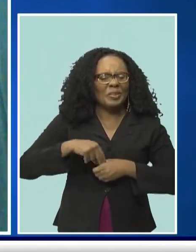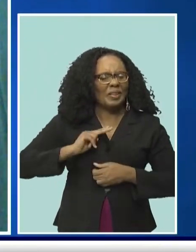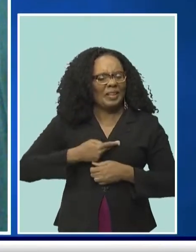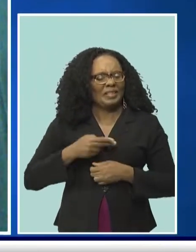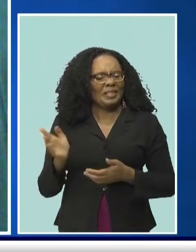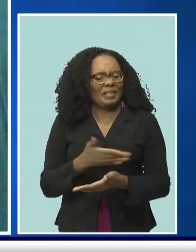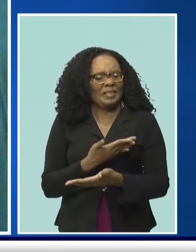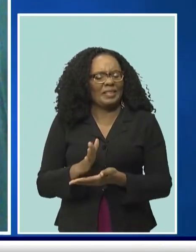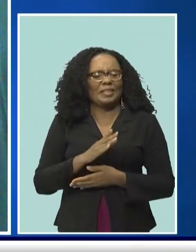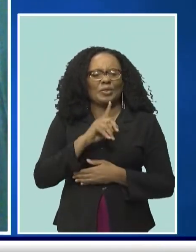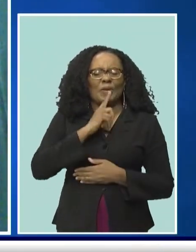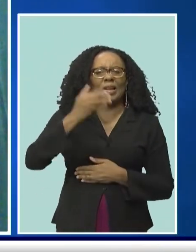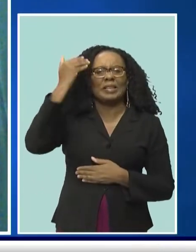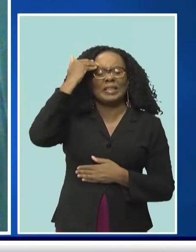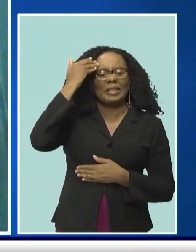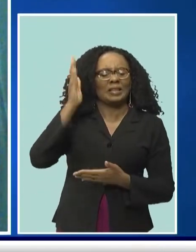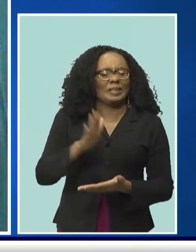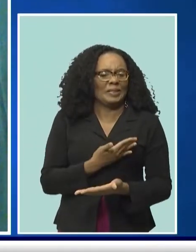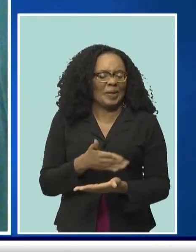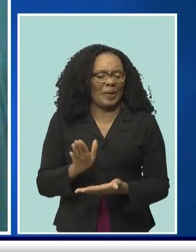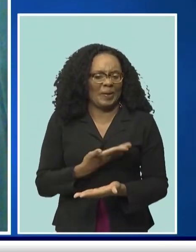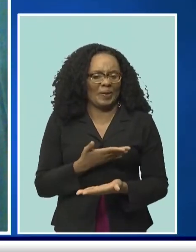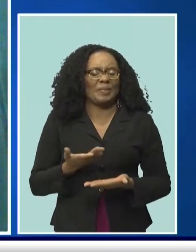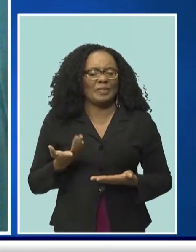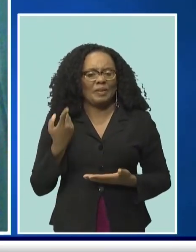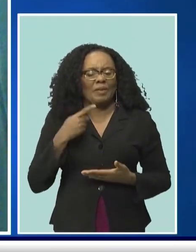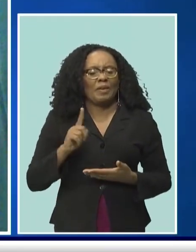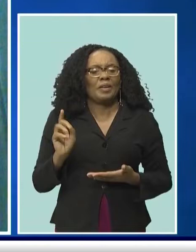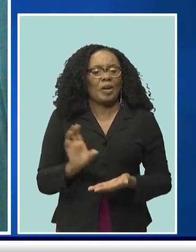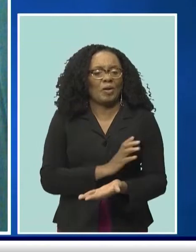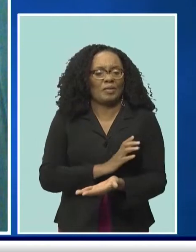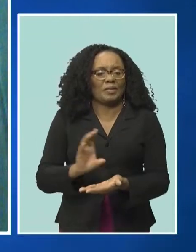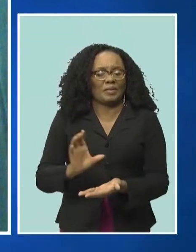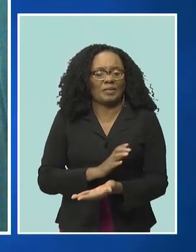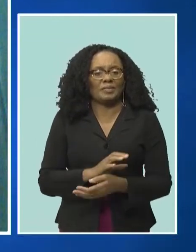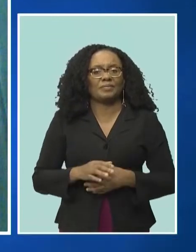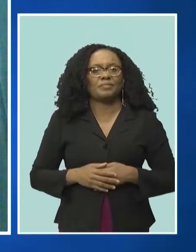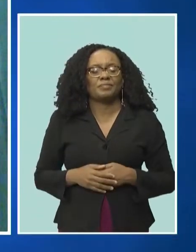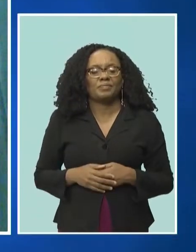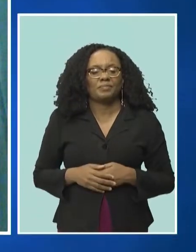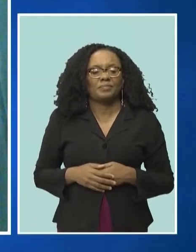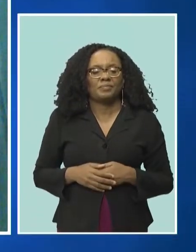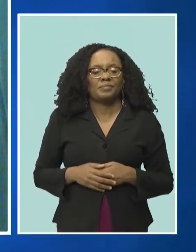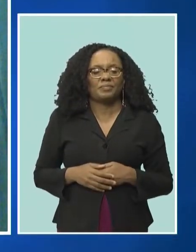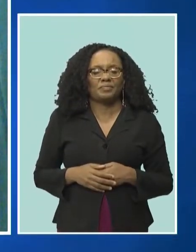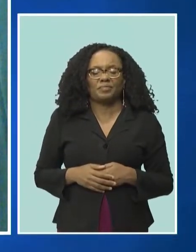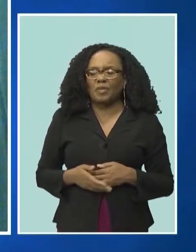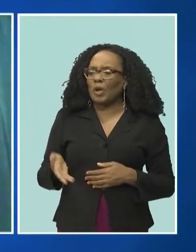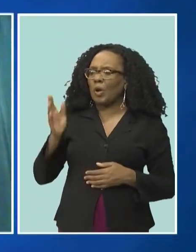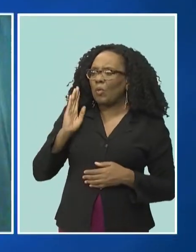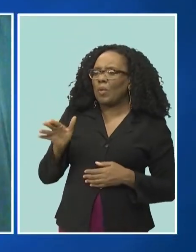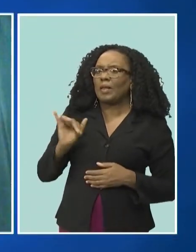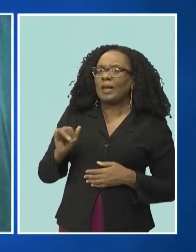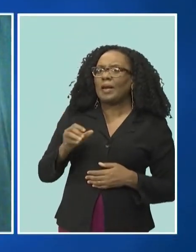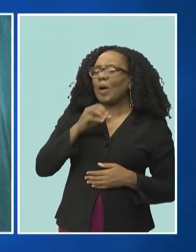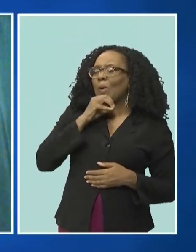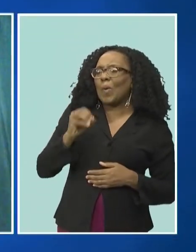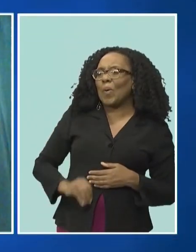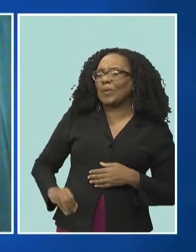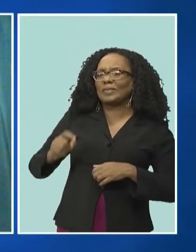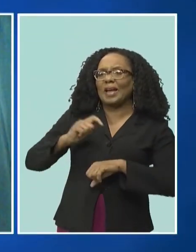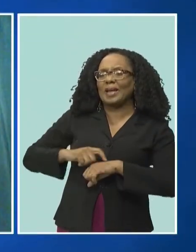those familiar pieces as part of the concert. So this is going to be like an old-time service of